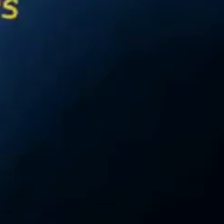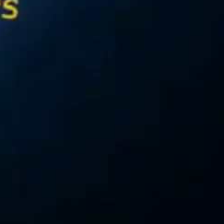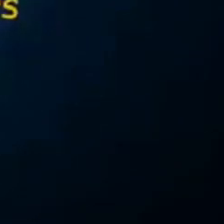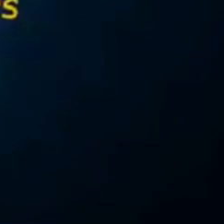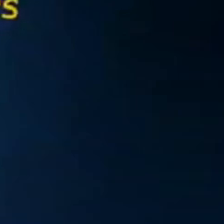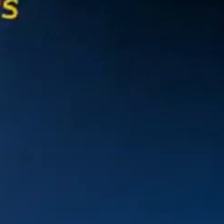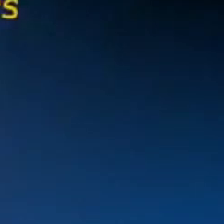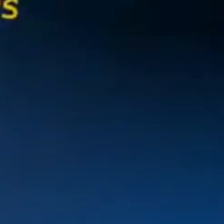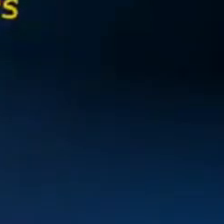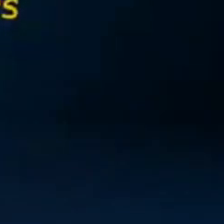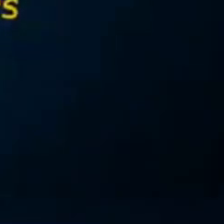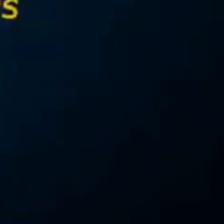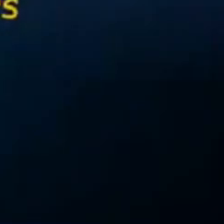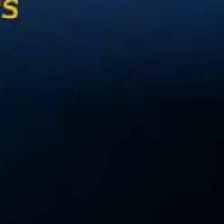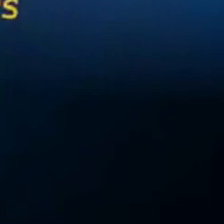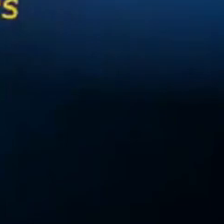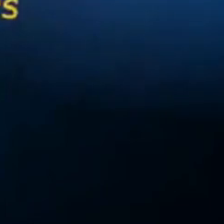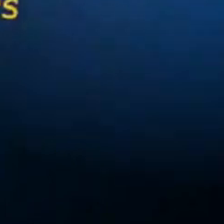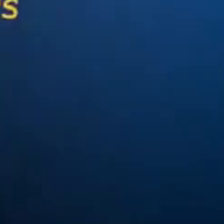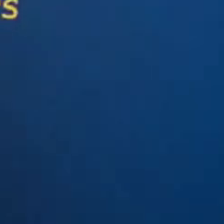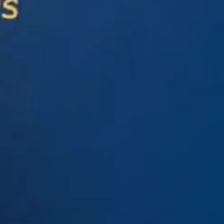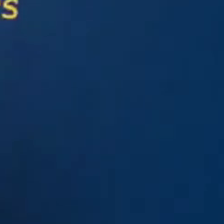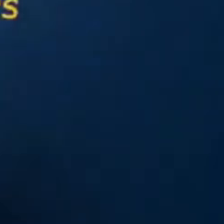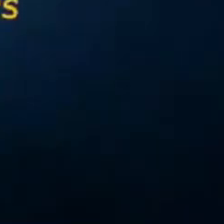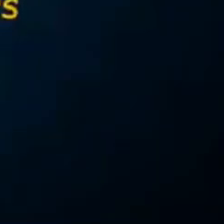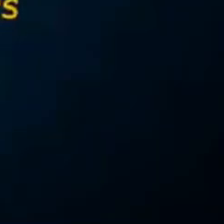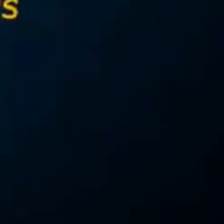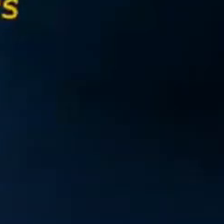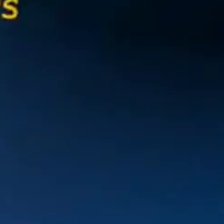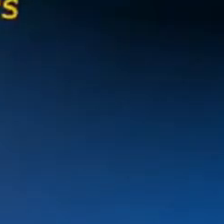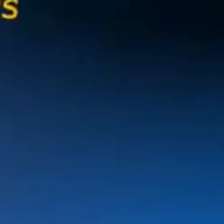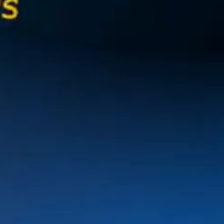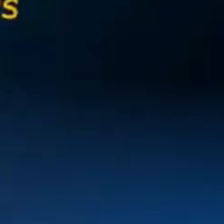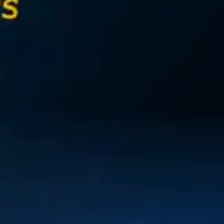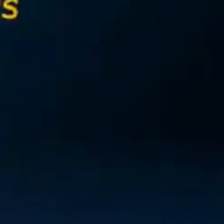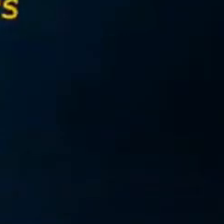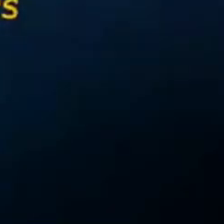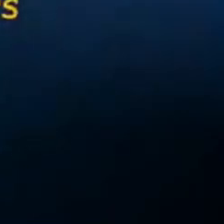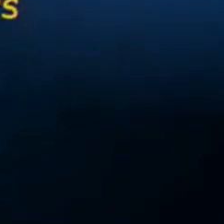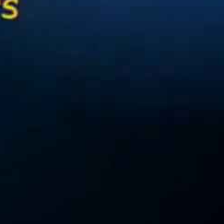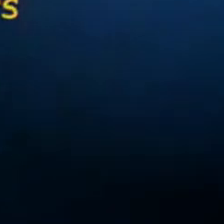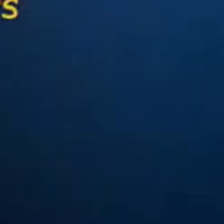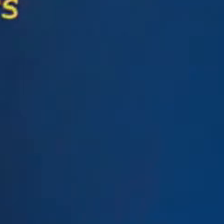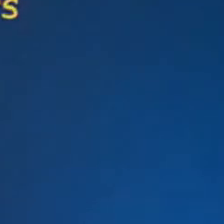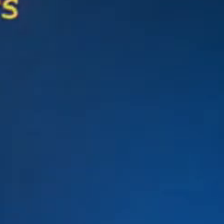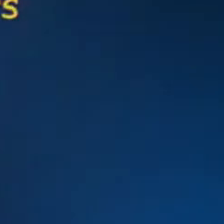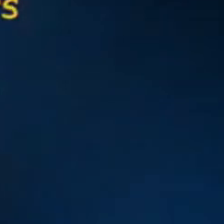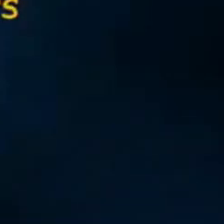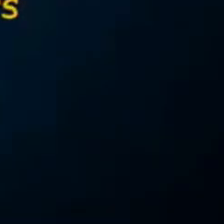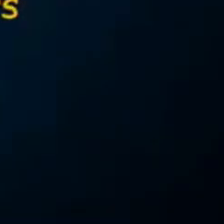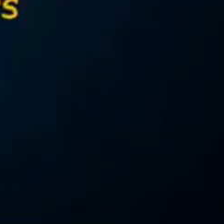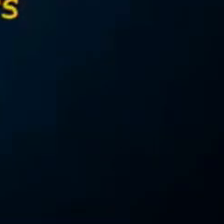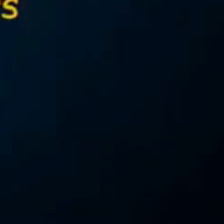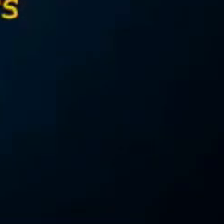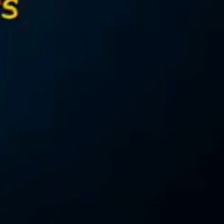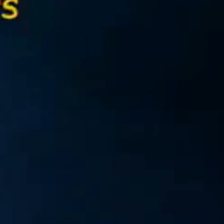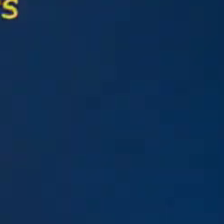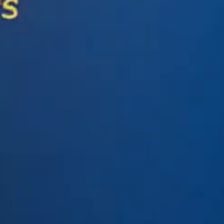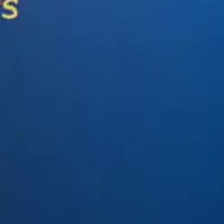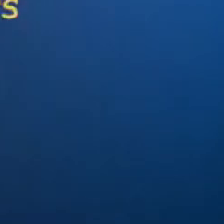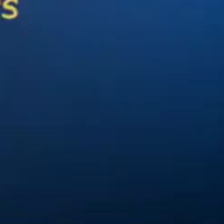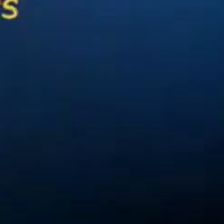Never look for righteousness in the other person, but never cease to be